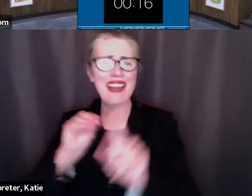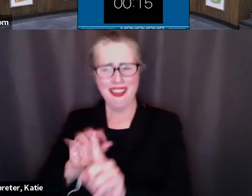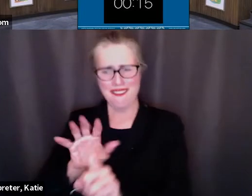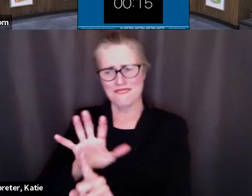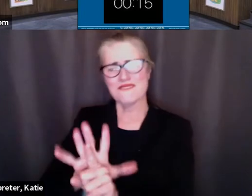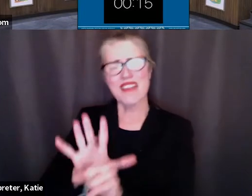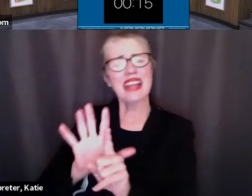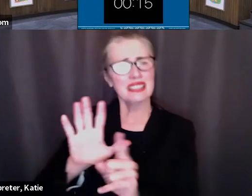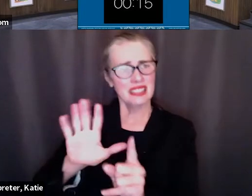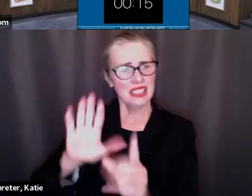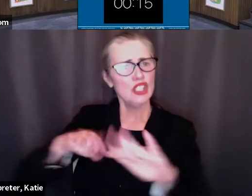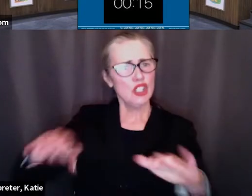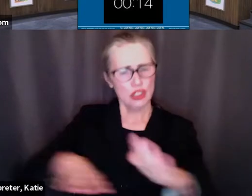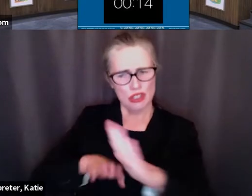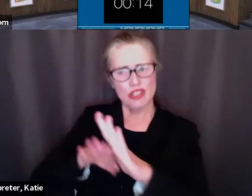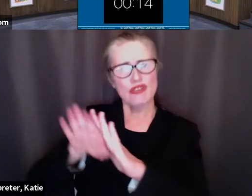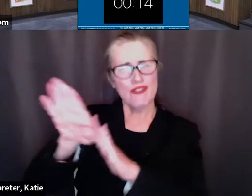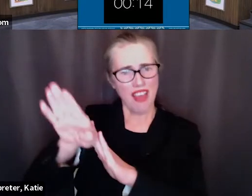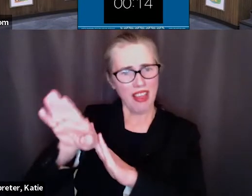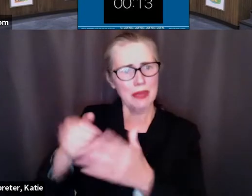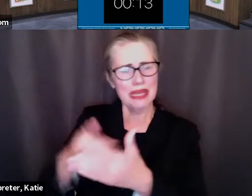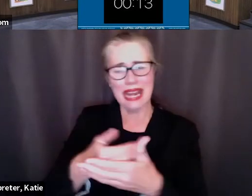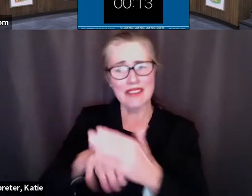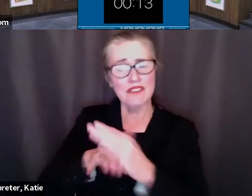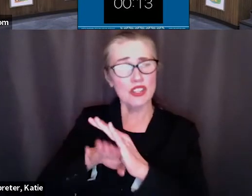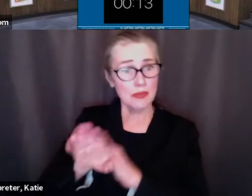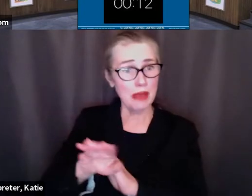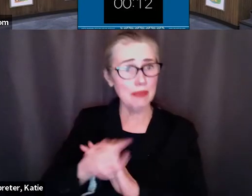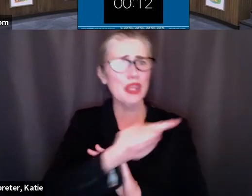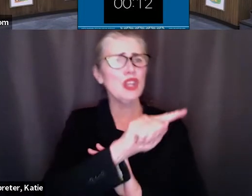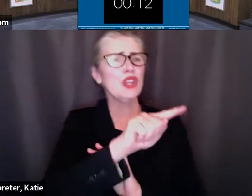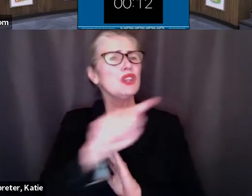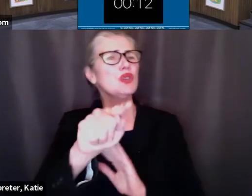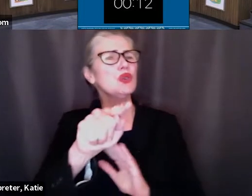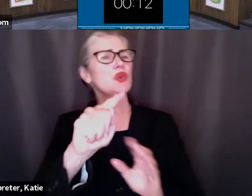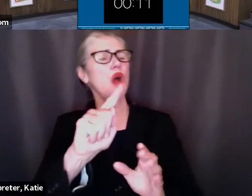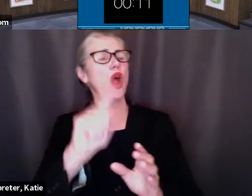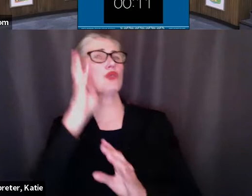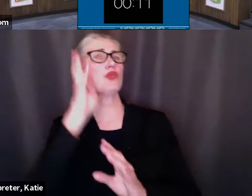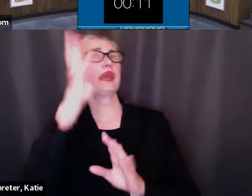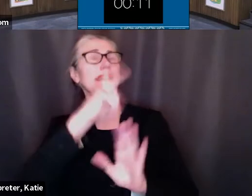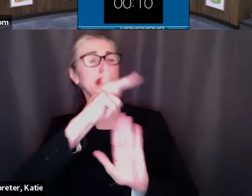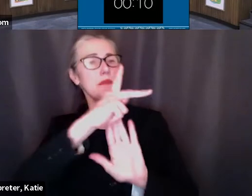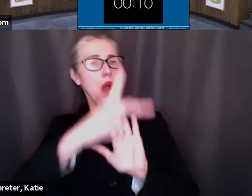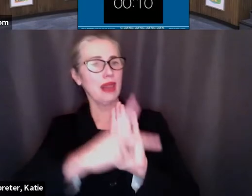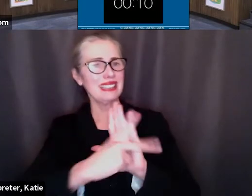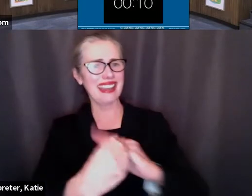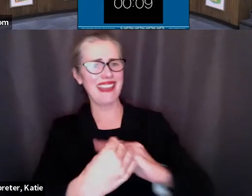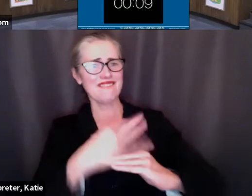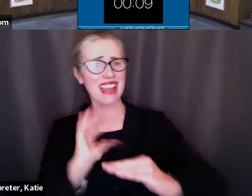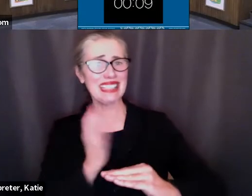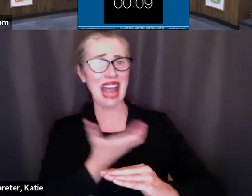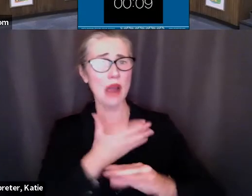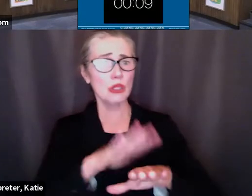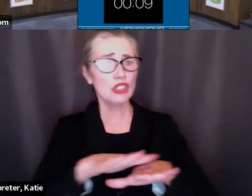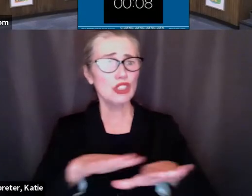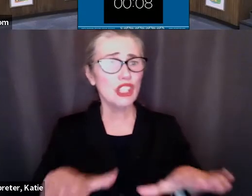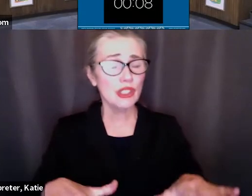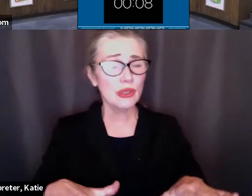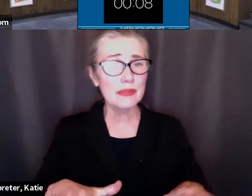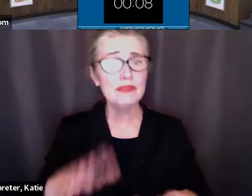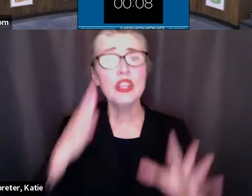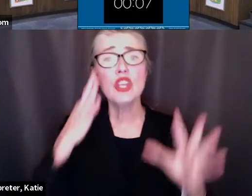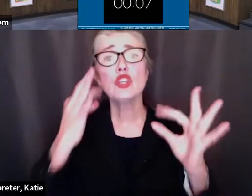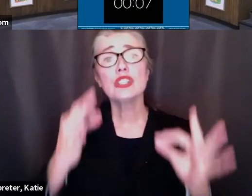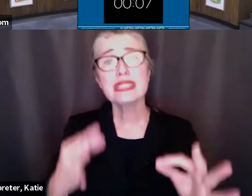children development so you guys are are making policy that's affecting our children your decisions are